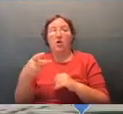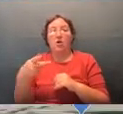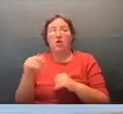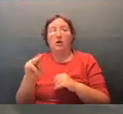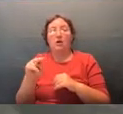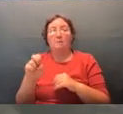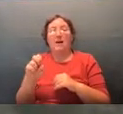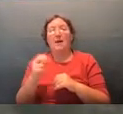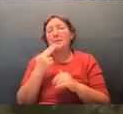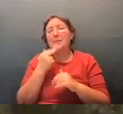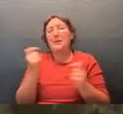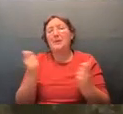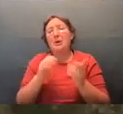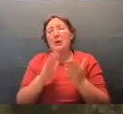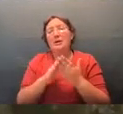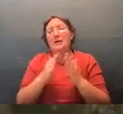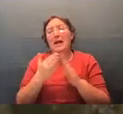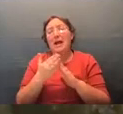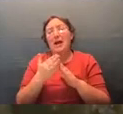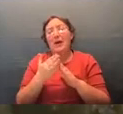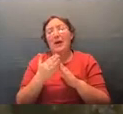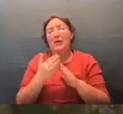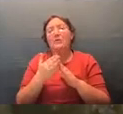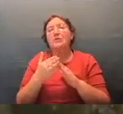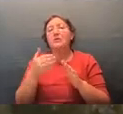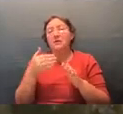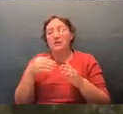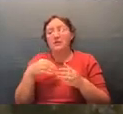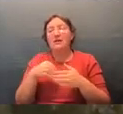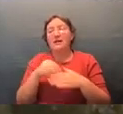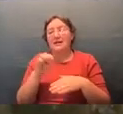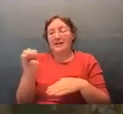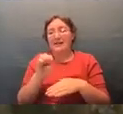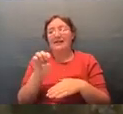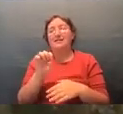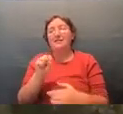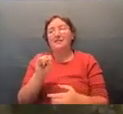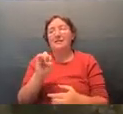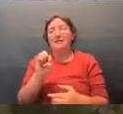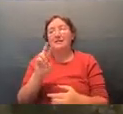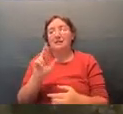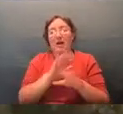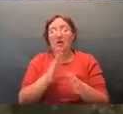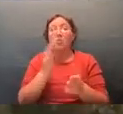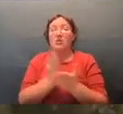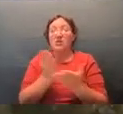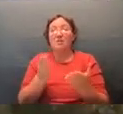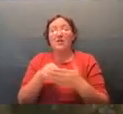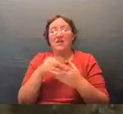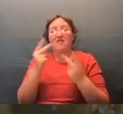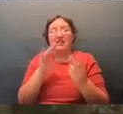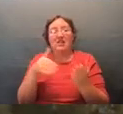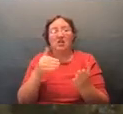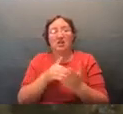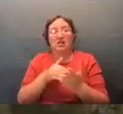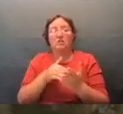a quaint little town along the Eastern Sierras, and we're going to stop here at the Eastern Sierra Visitor Center. If we want